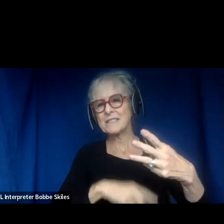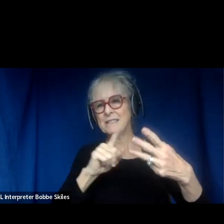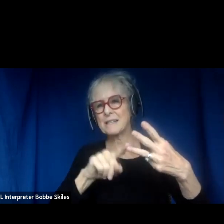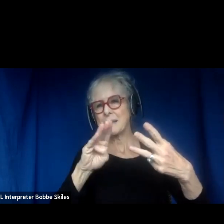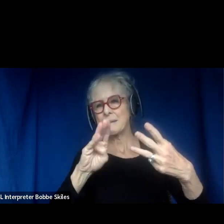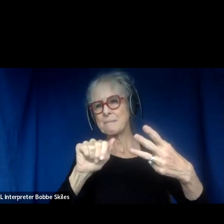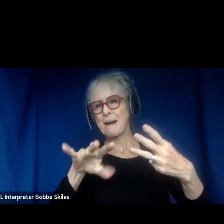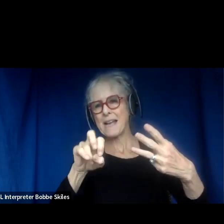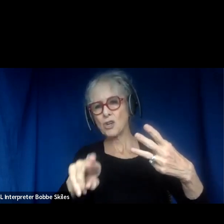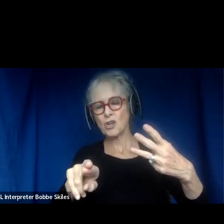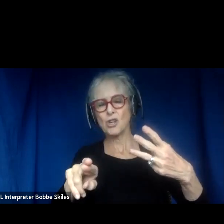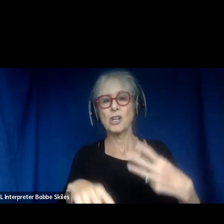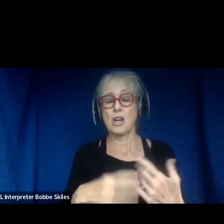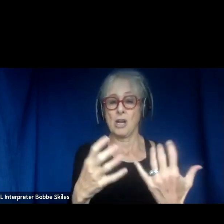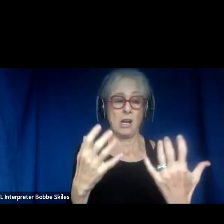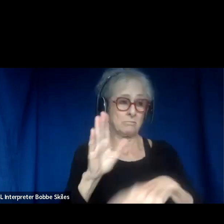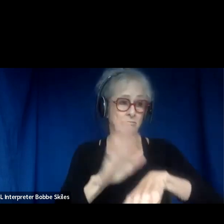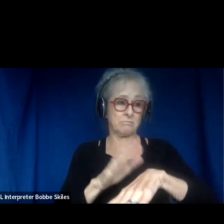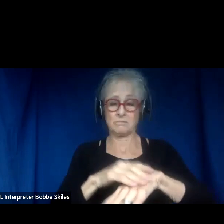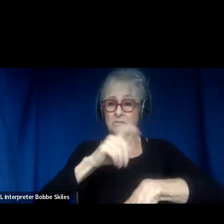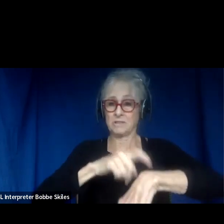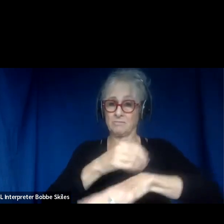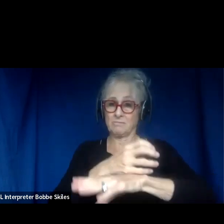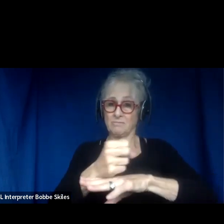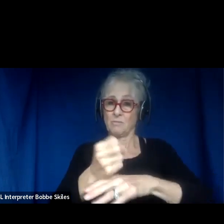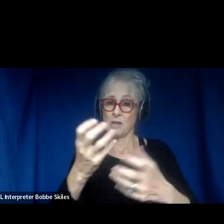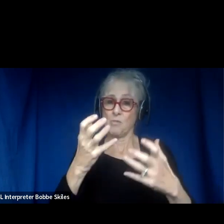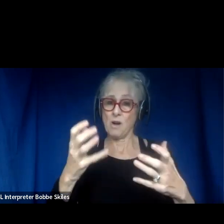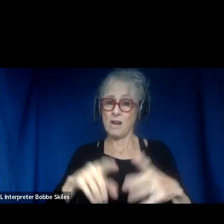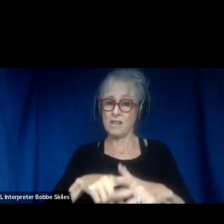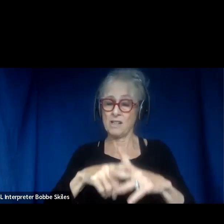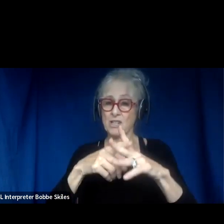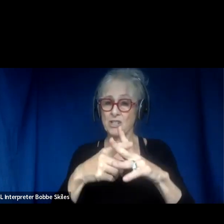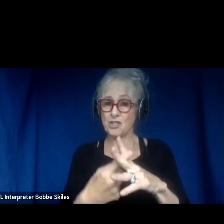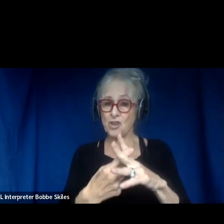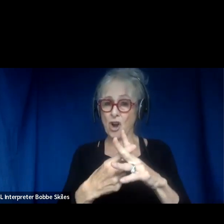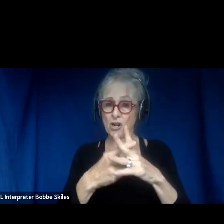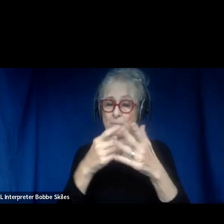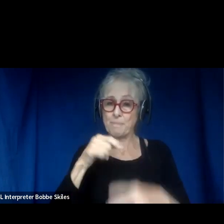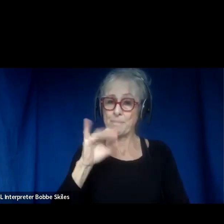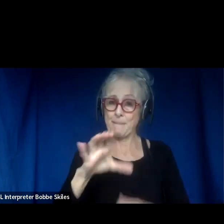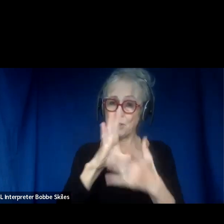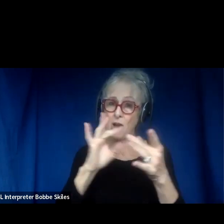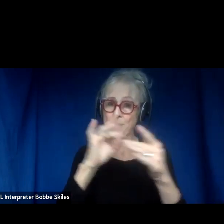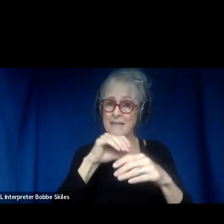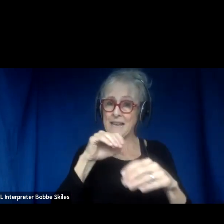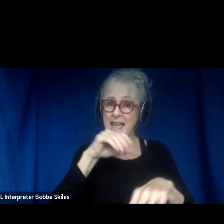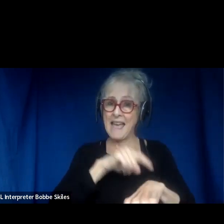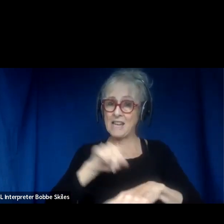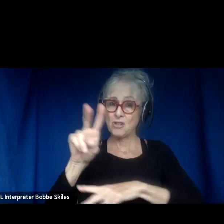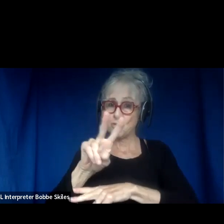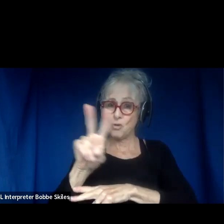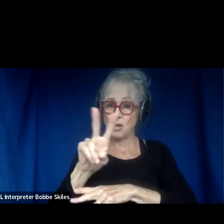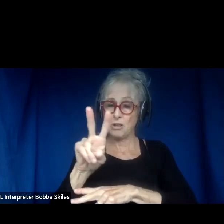wanted to start public comment at 1 o'clock to give them an hour so that we can conclude at 2 o'clock. So please keep that in mind. And I have a